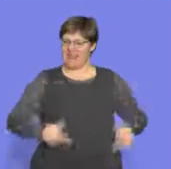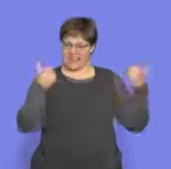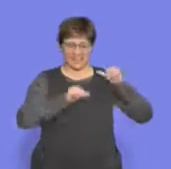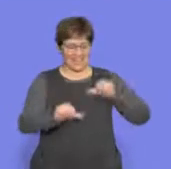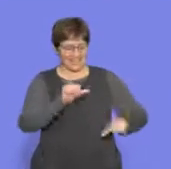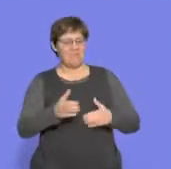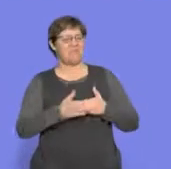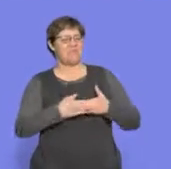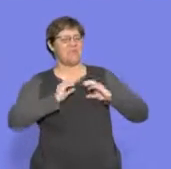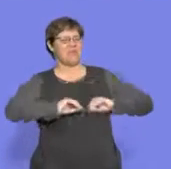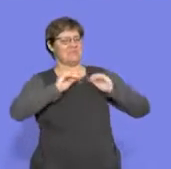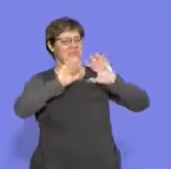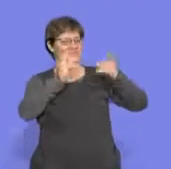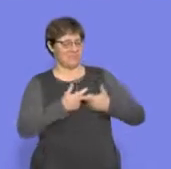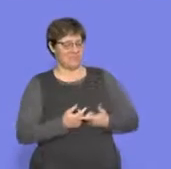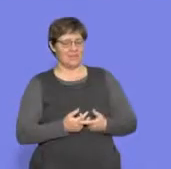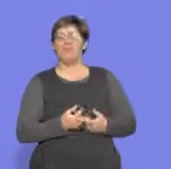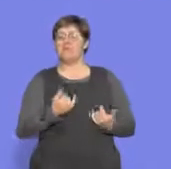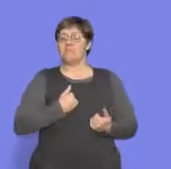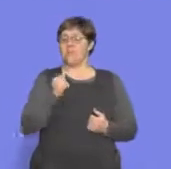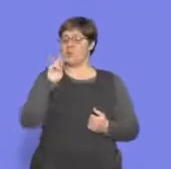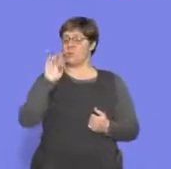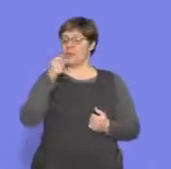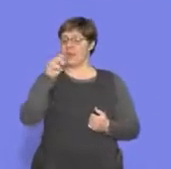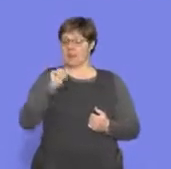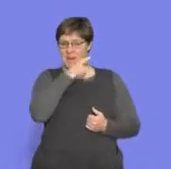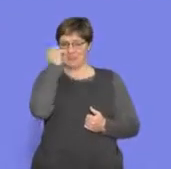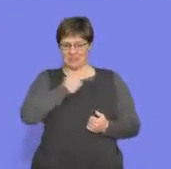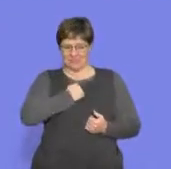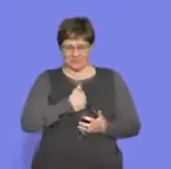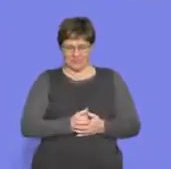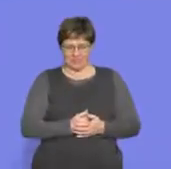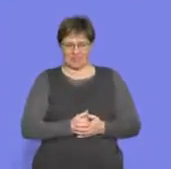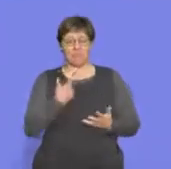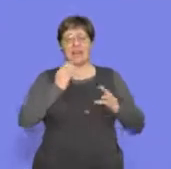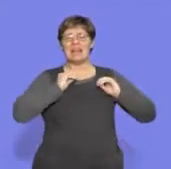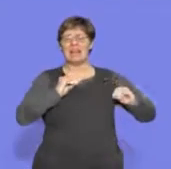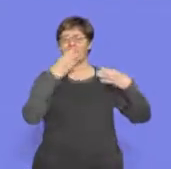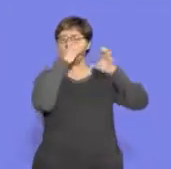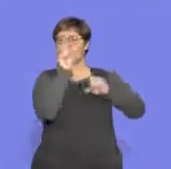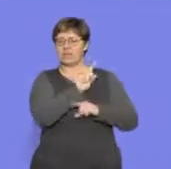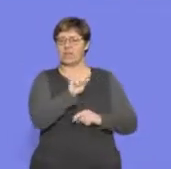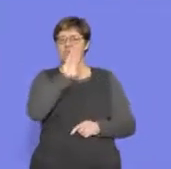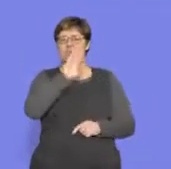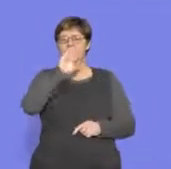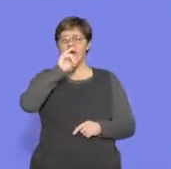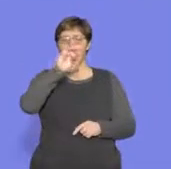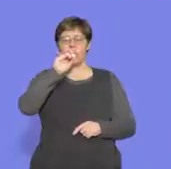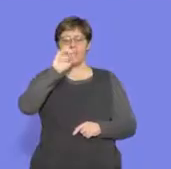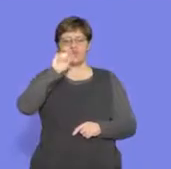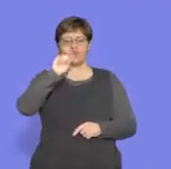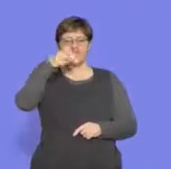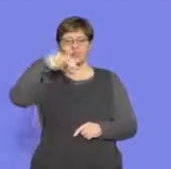Welcome Life Science learners to another installment. I'm Yugan and thank you for joining me today. In our lesson today, we're going to be focusing on